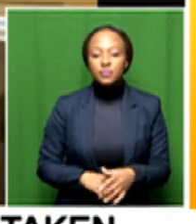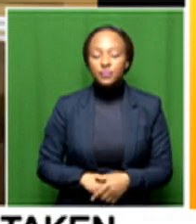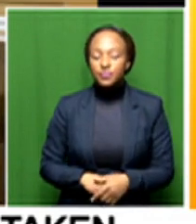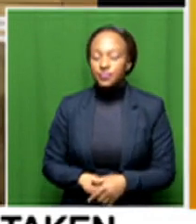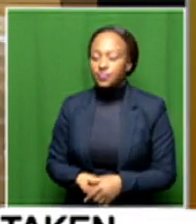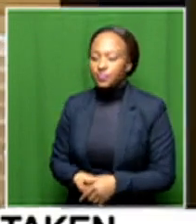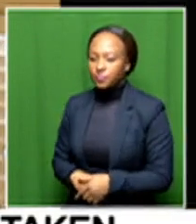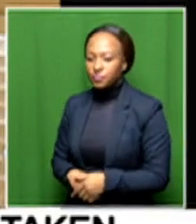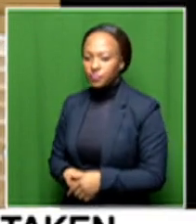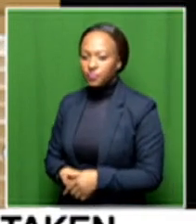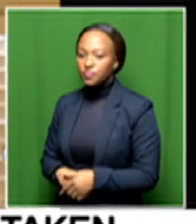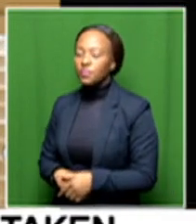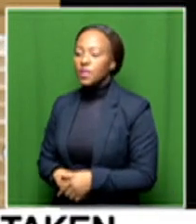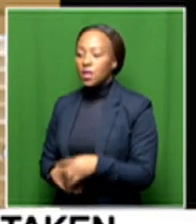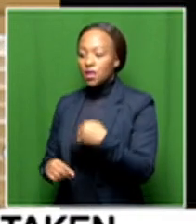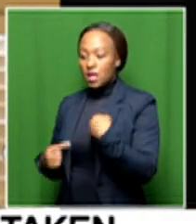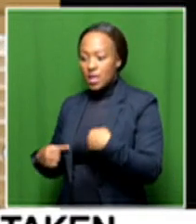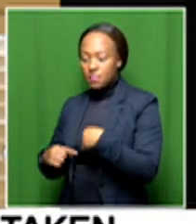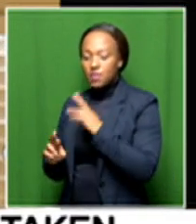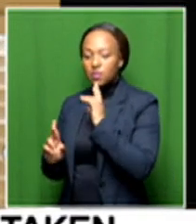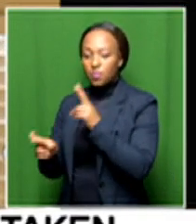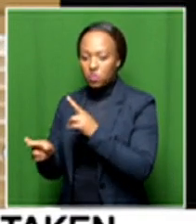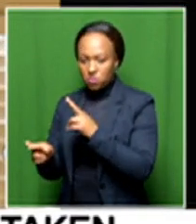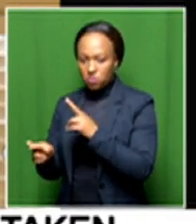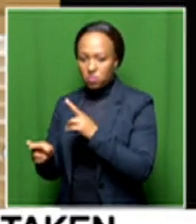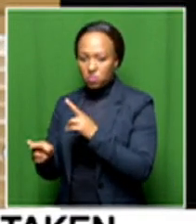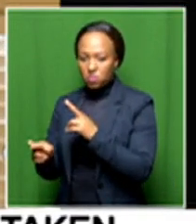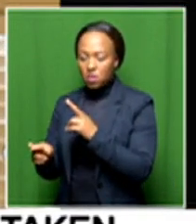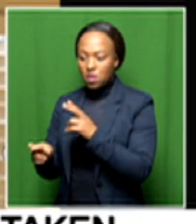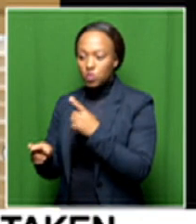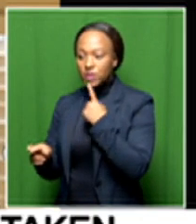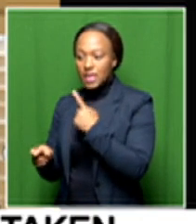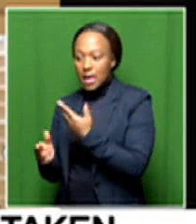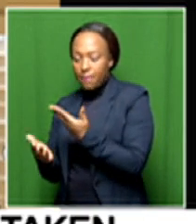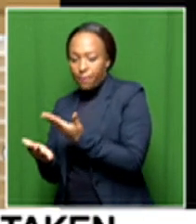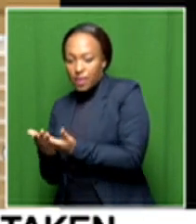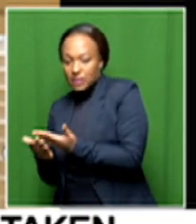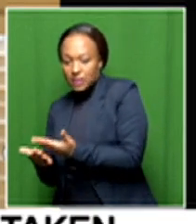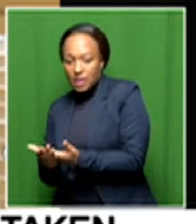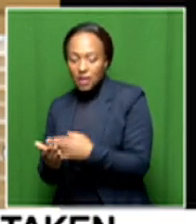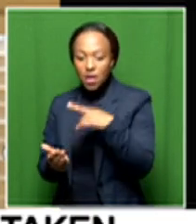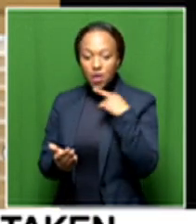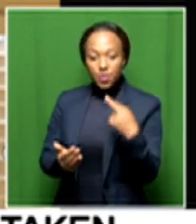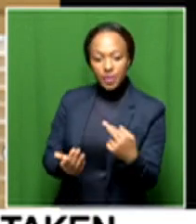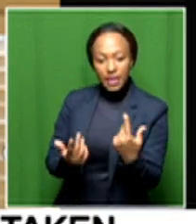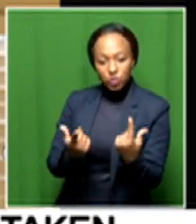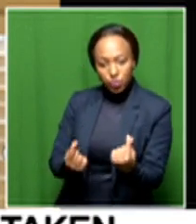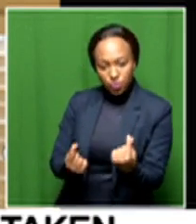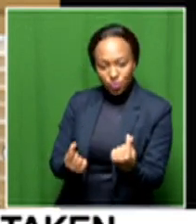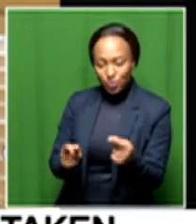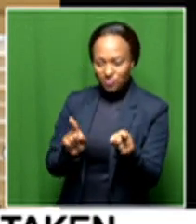Let me relate. It's important sometimes to understand potential and real, and it's very